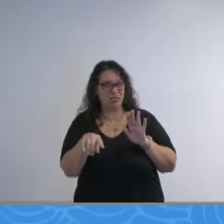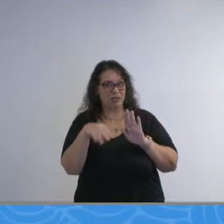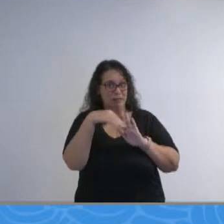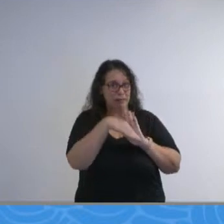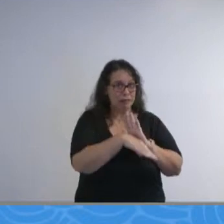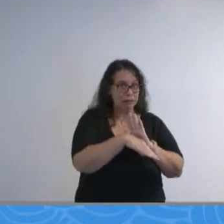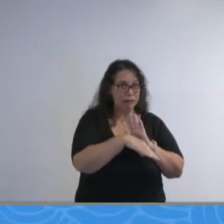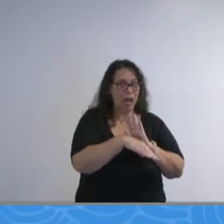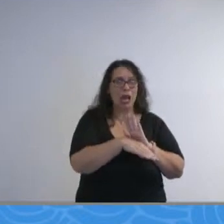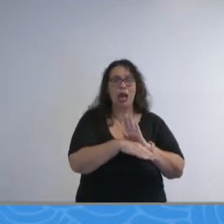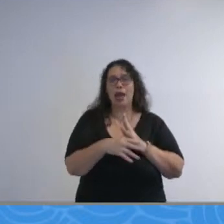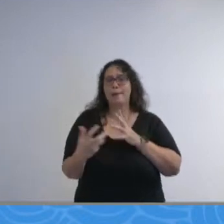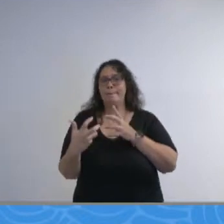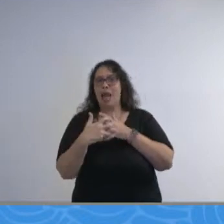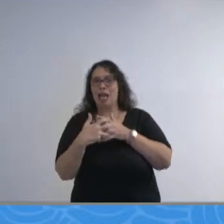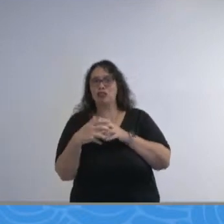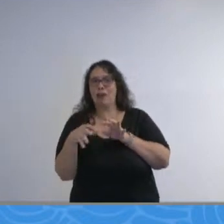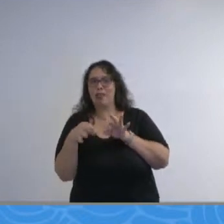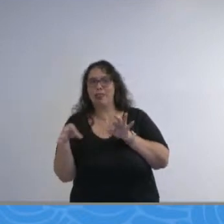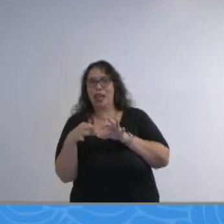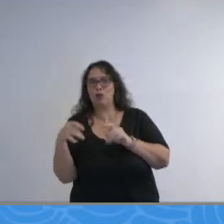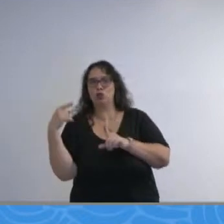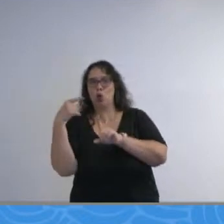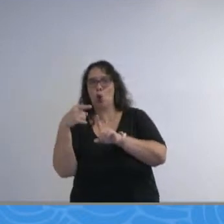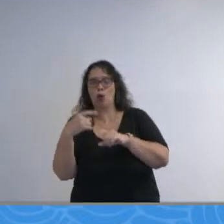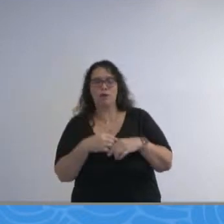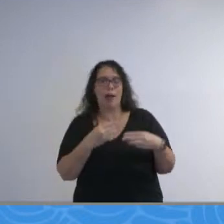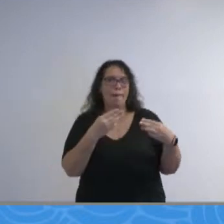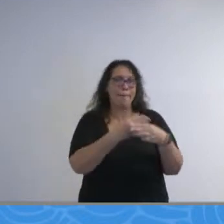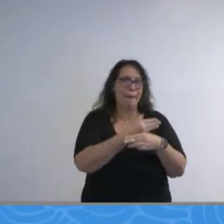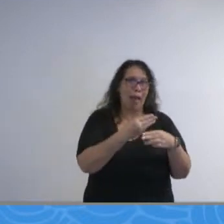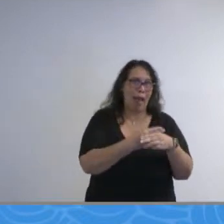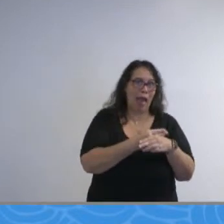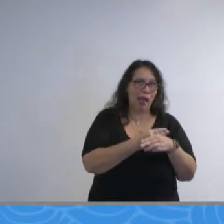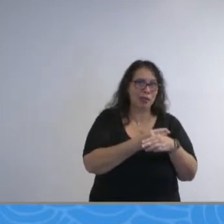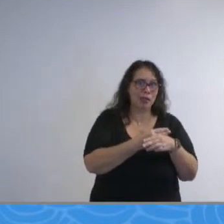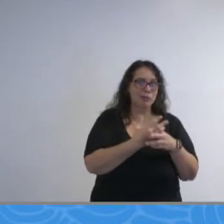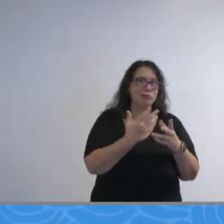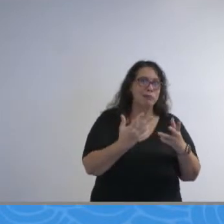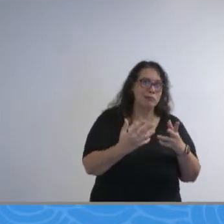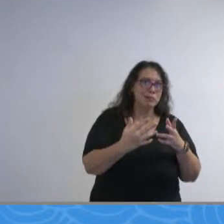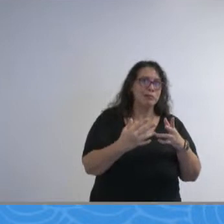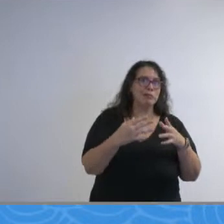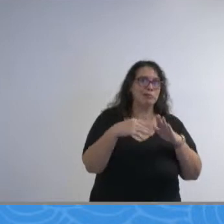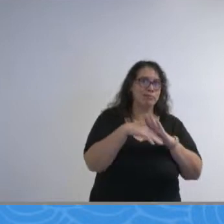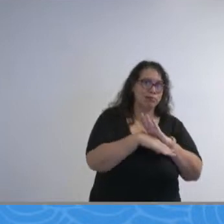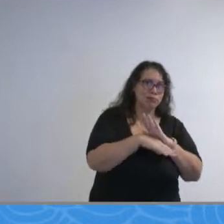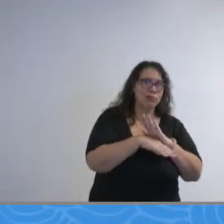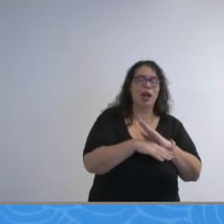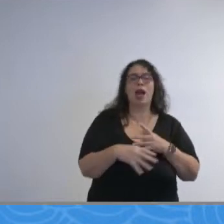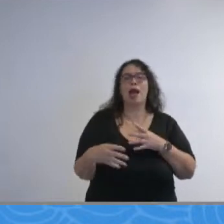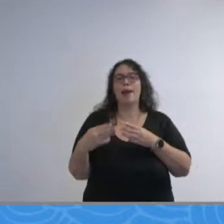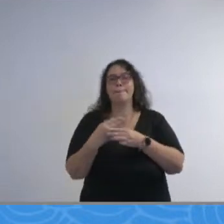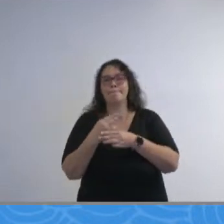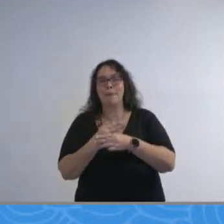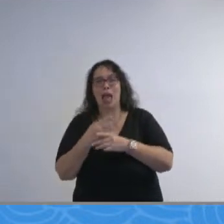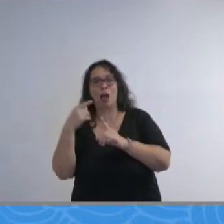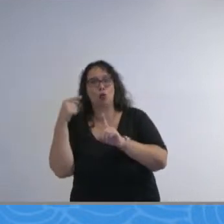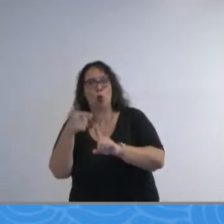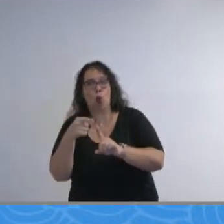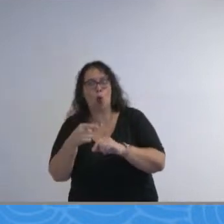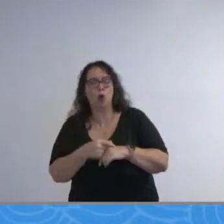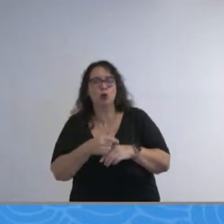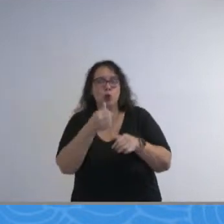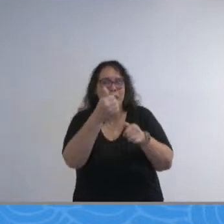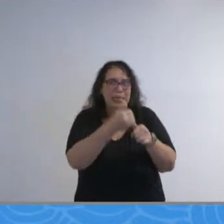be a language goal. If there's a difficulty with the math the child has, there must be a math goal. Each area of need must have a